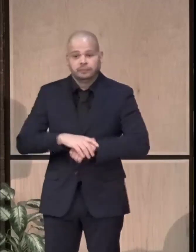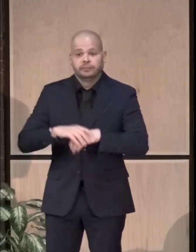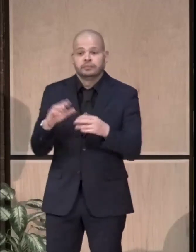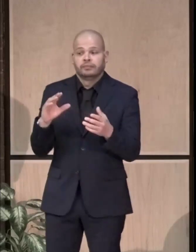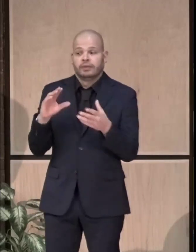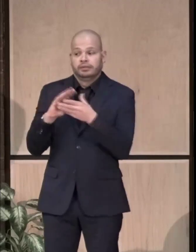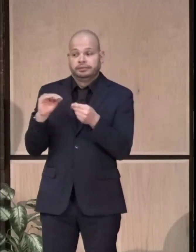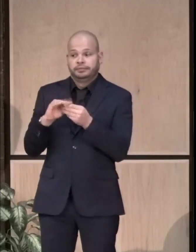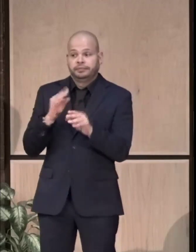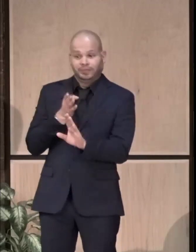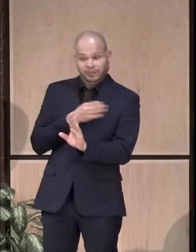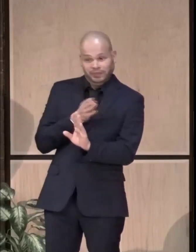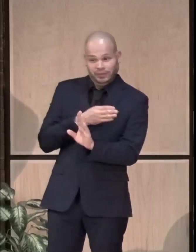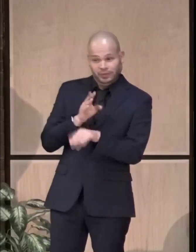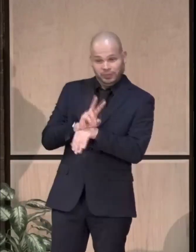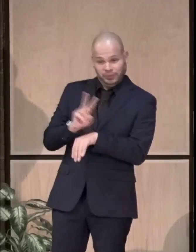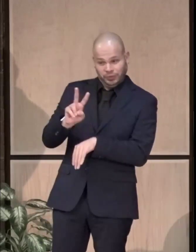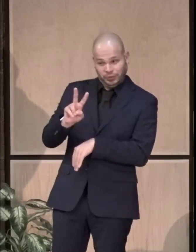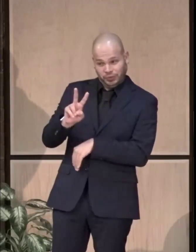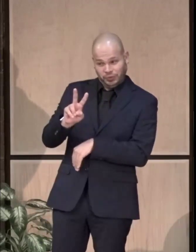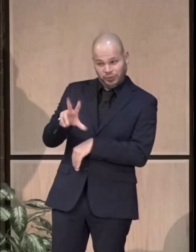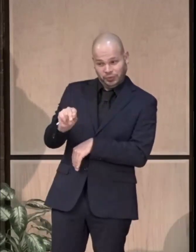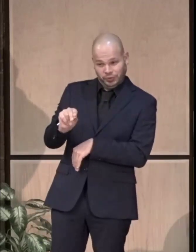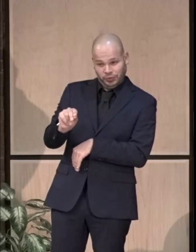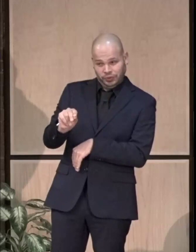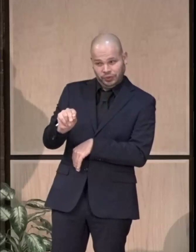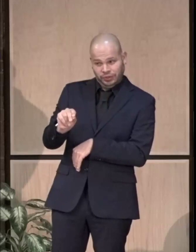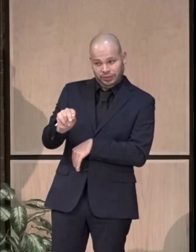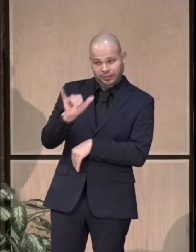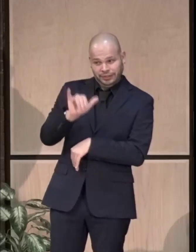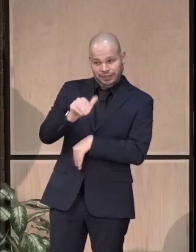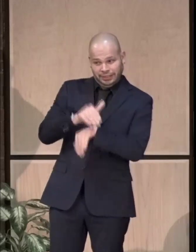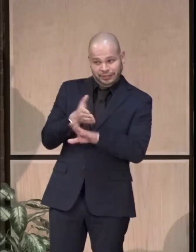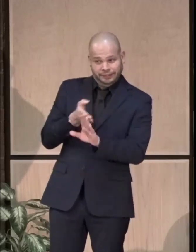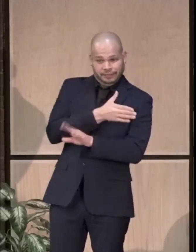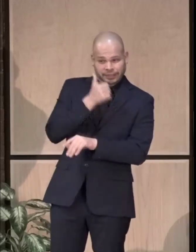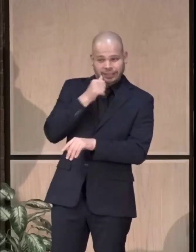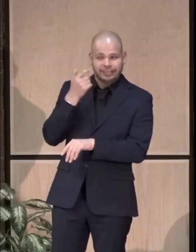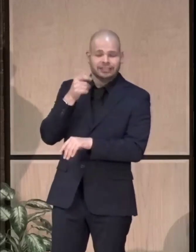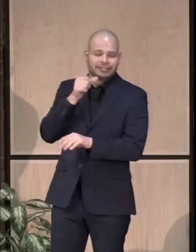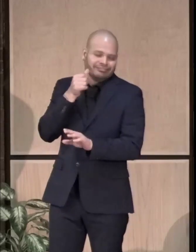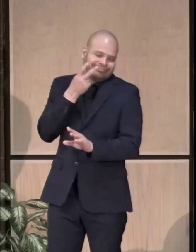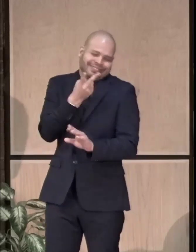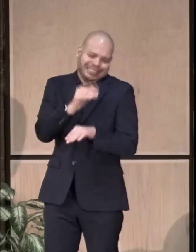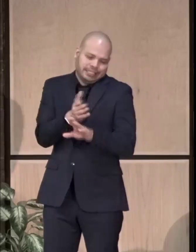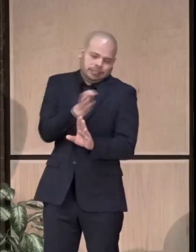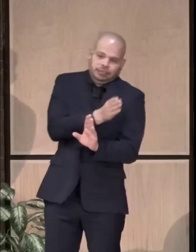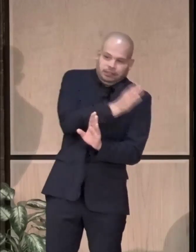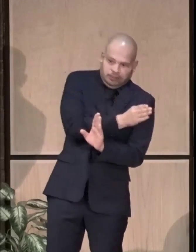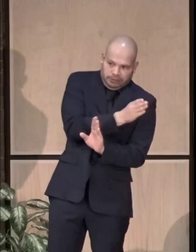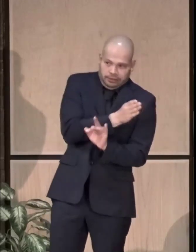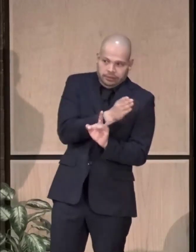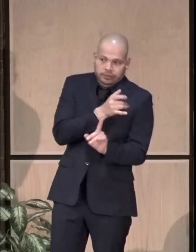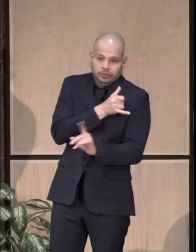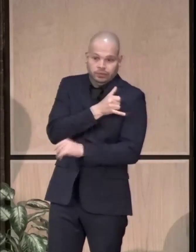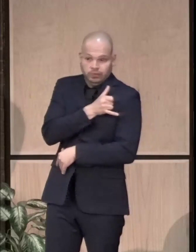with me? Night before last. Yep. Another soldier that is friends with Card called to tell me that Card had